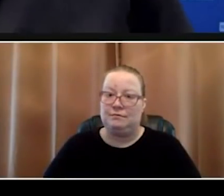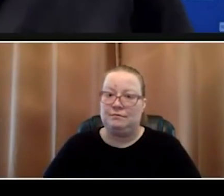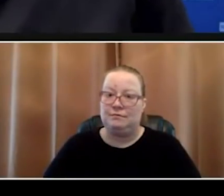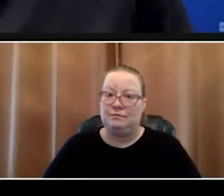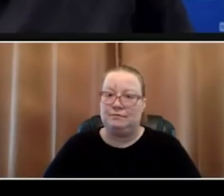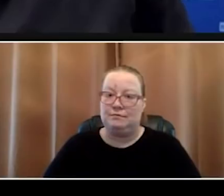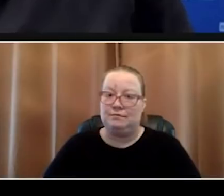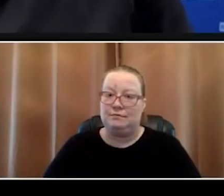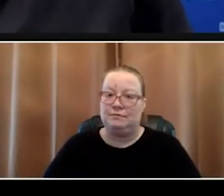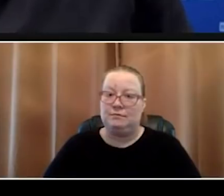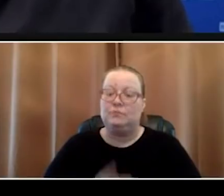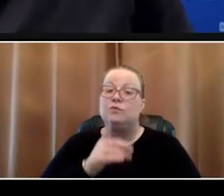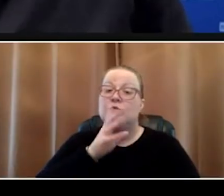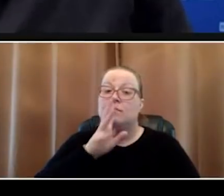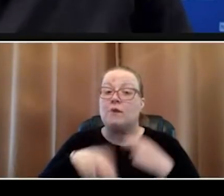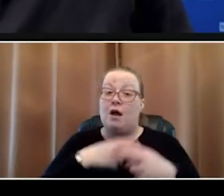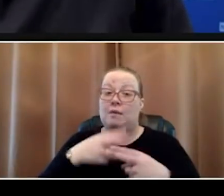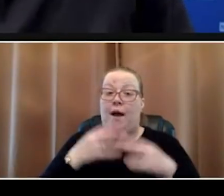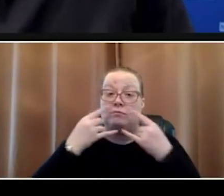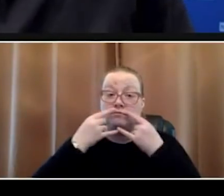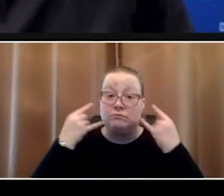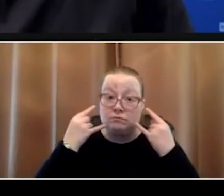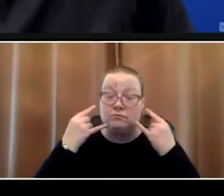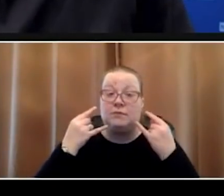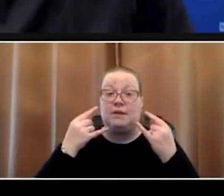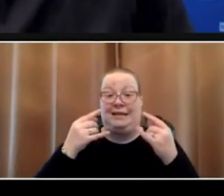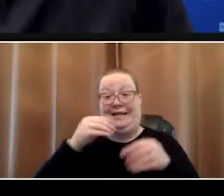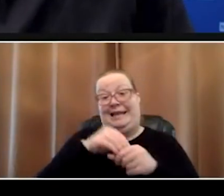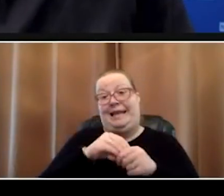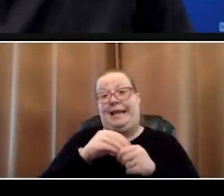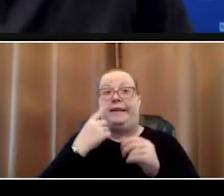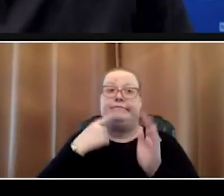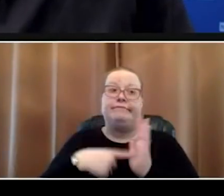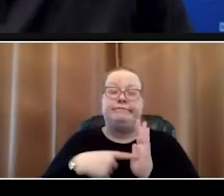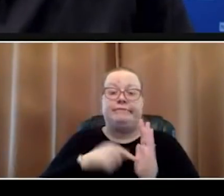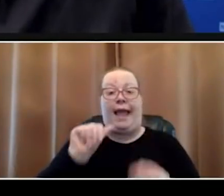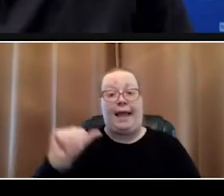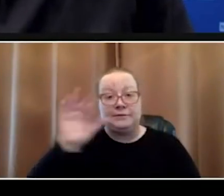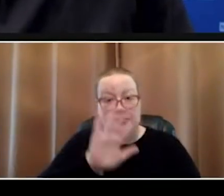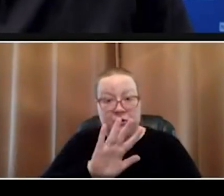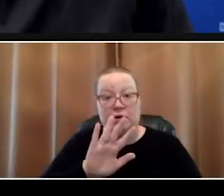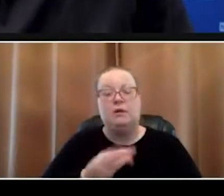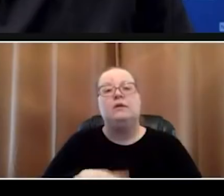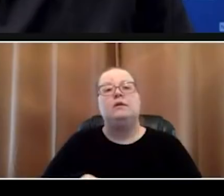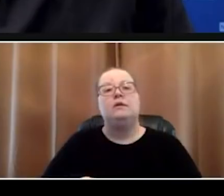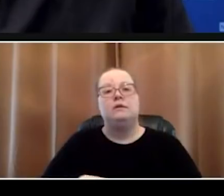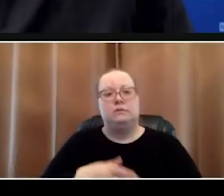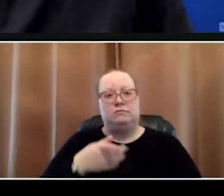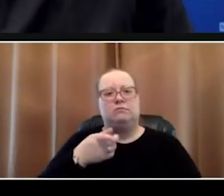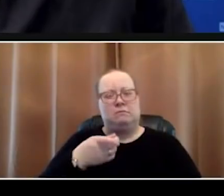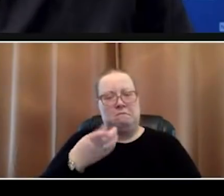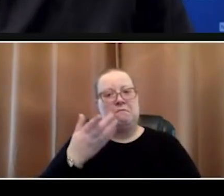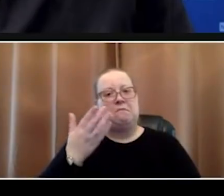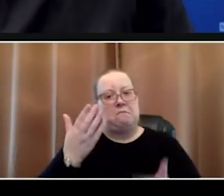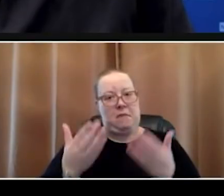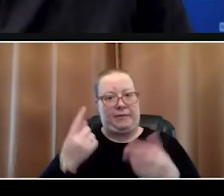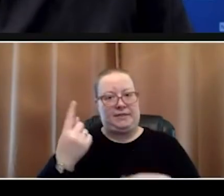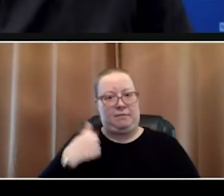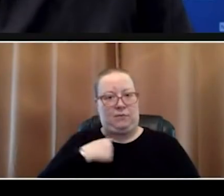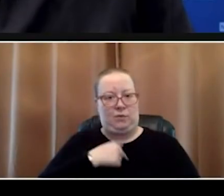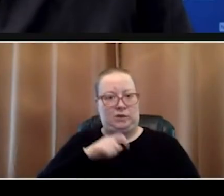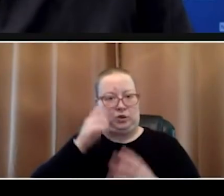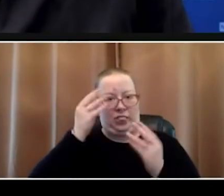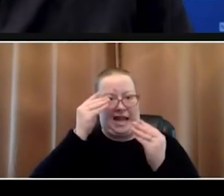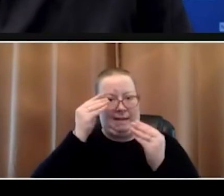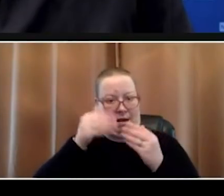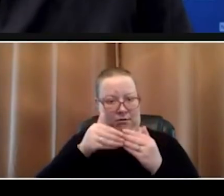mask wearing in places in Asia, for example, and one that might be a thing we want to think about going forward. And also